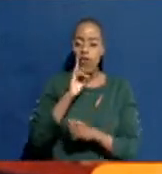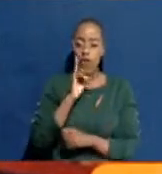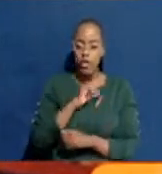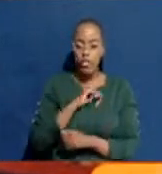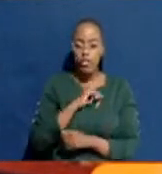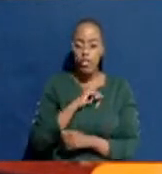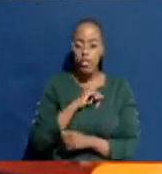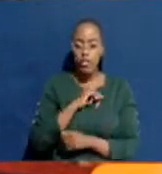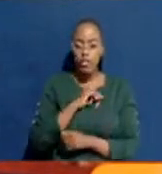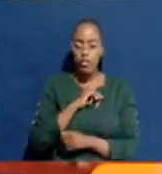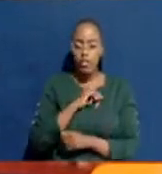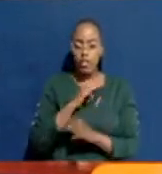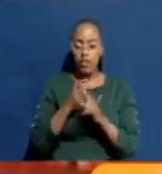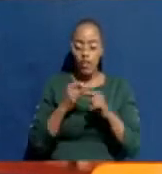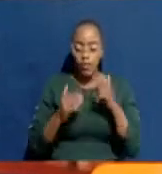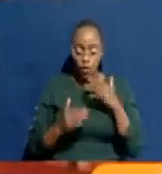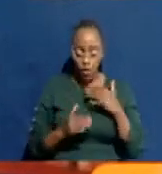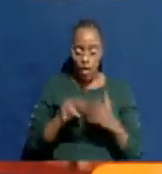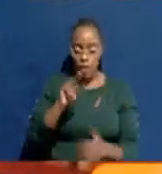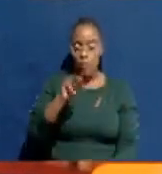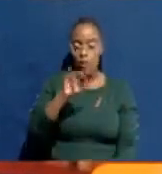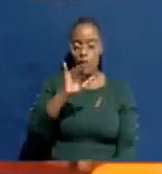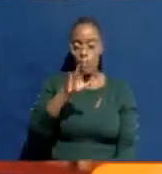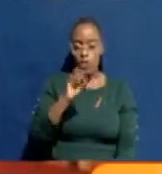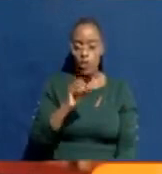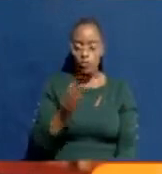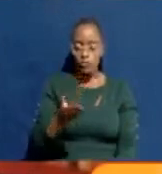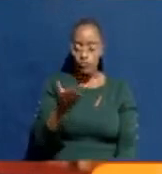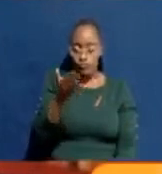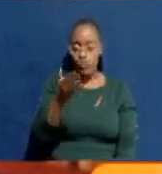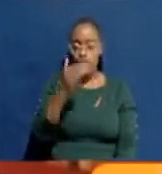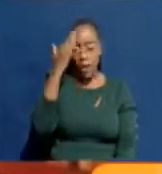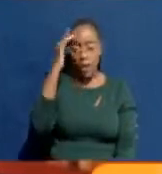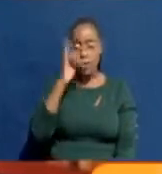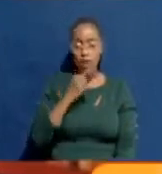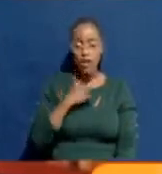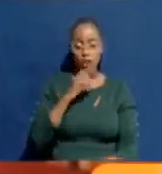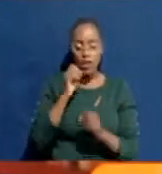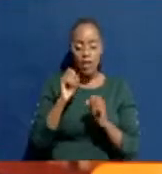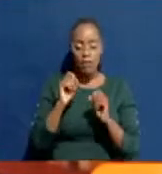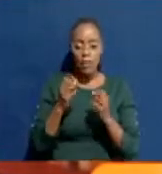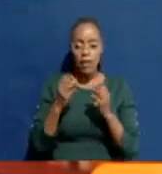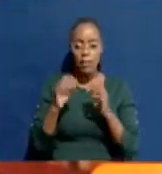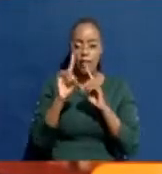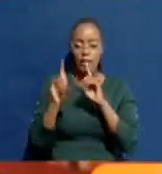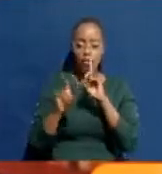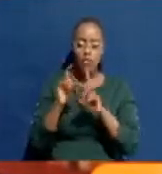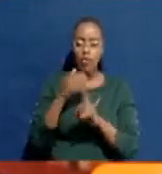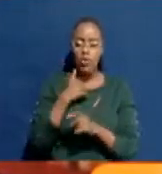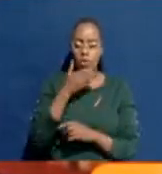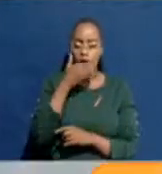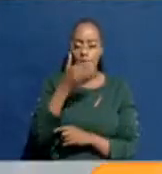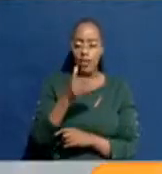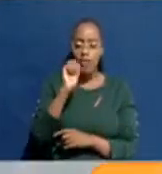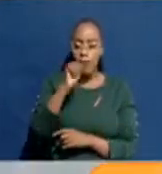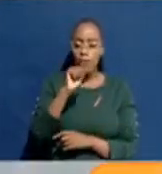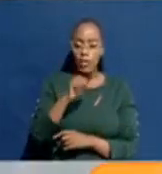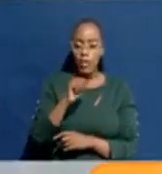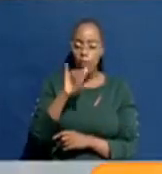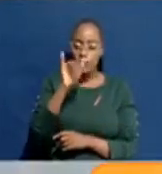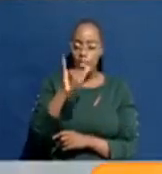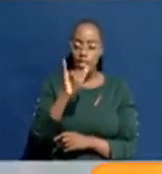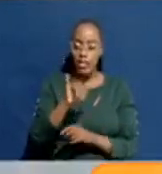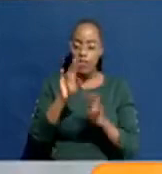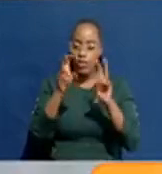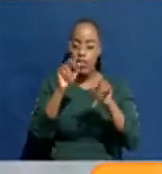getting a response from Honorable Nyoro here? By all means. And I know you also have very many issues that you don't respond, but can you first remain on that line